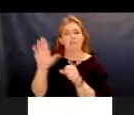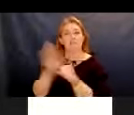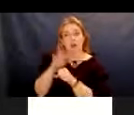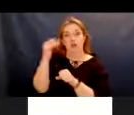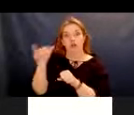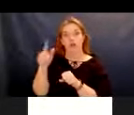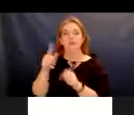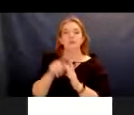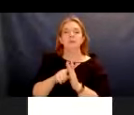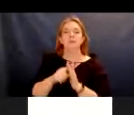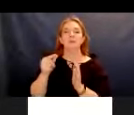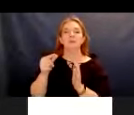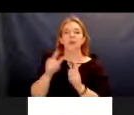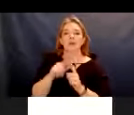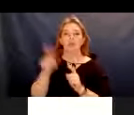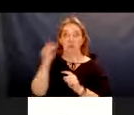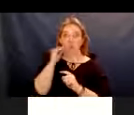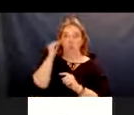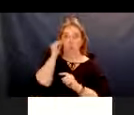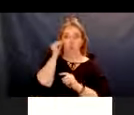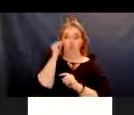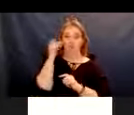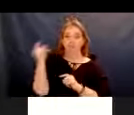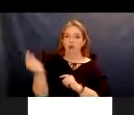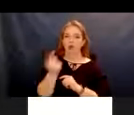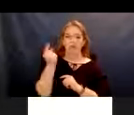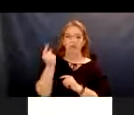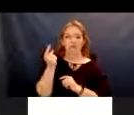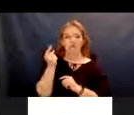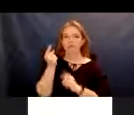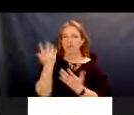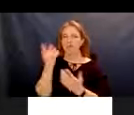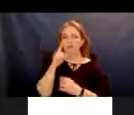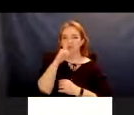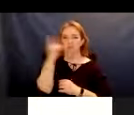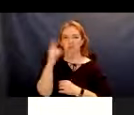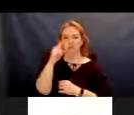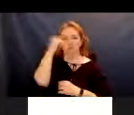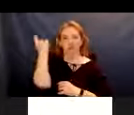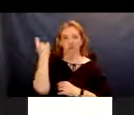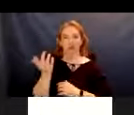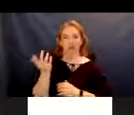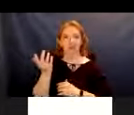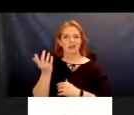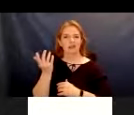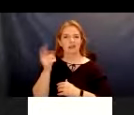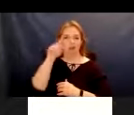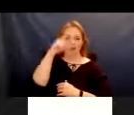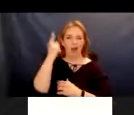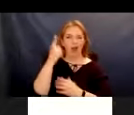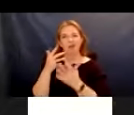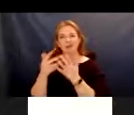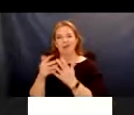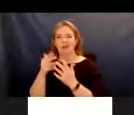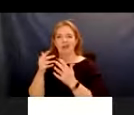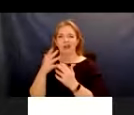The ones at home are always like just black and with the black and gray with white